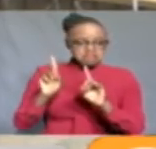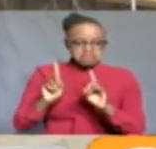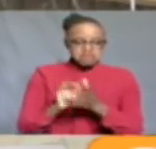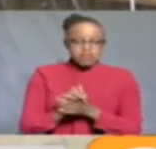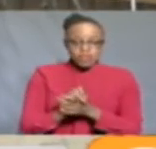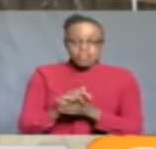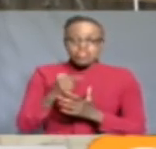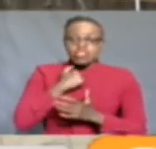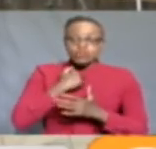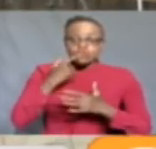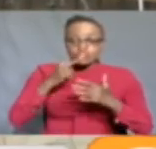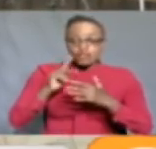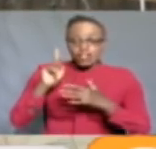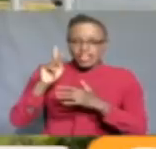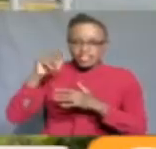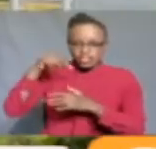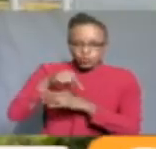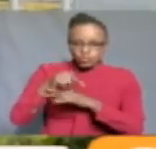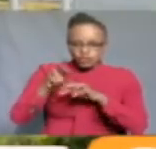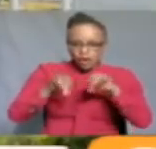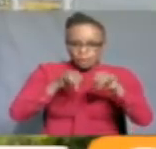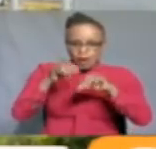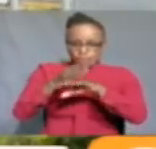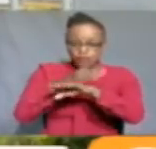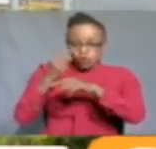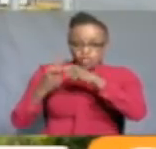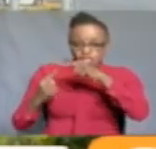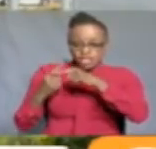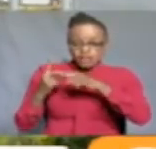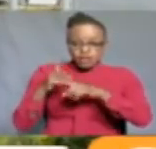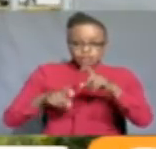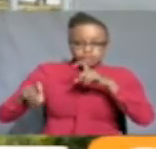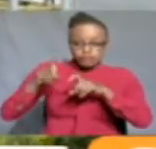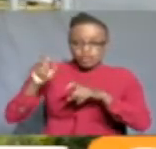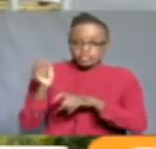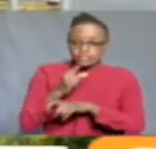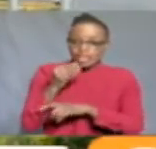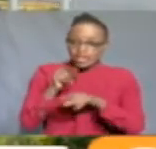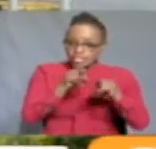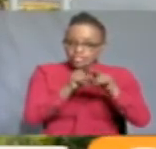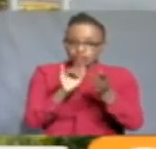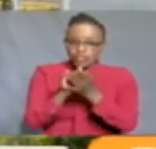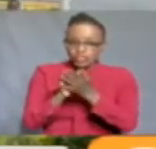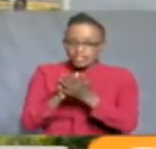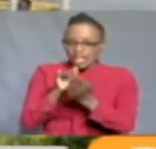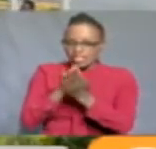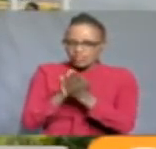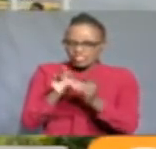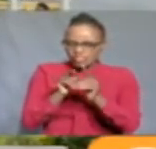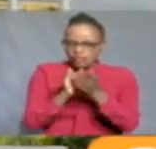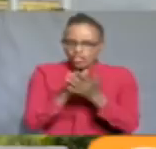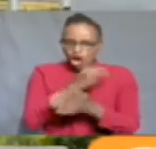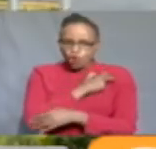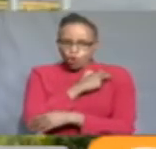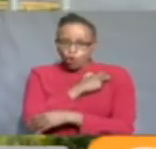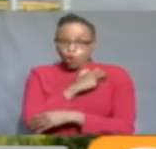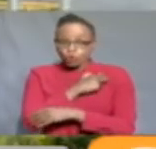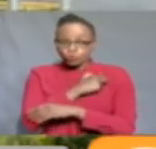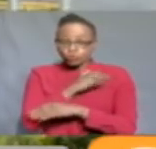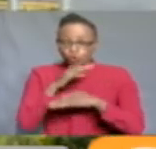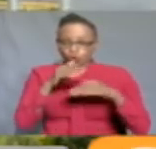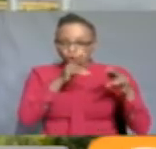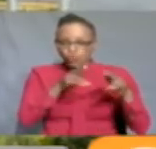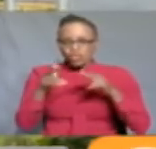further alleged that the airline's management had in the previous years increased its salaries, as well as keeping seven Polish consultants despite